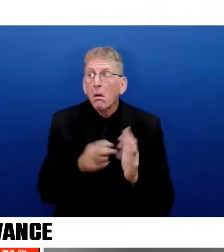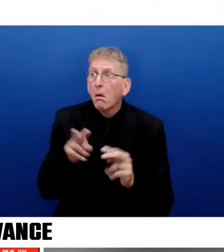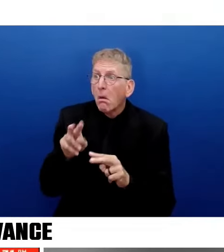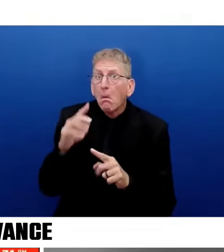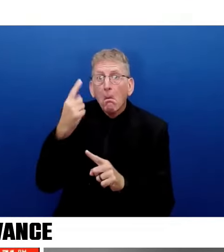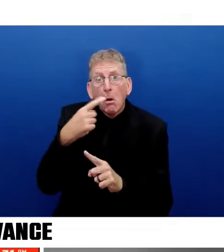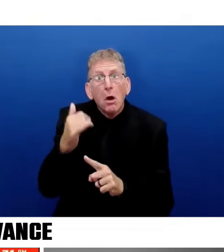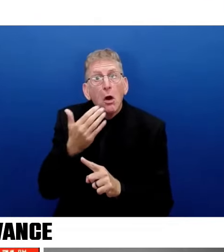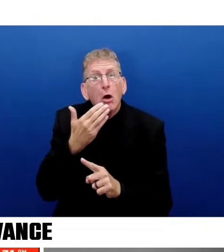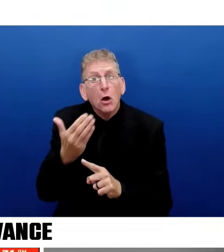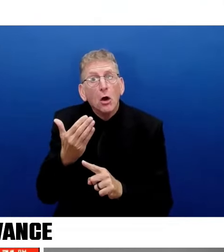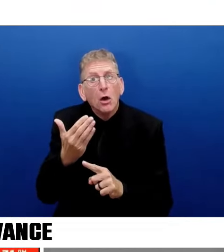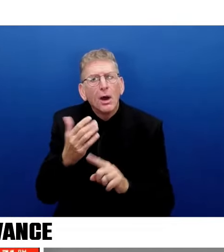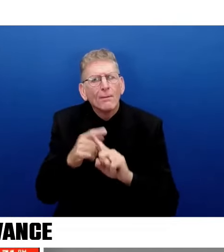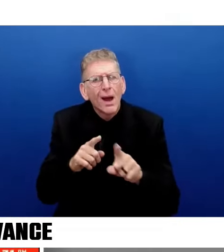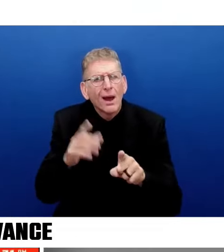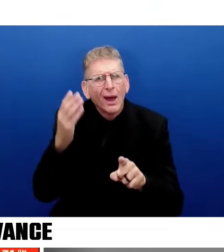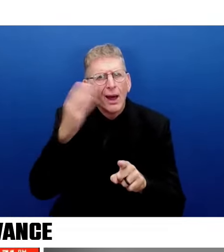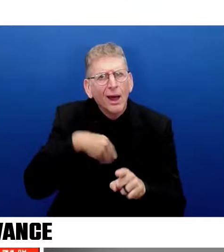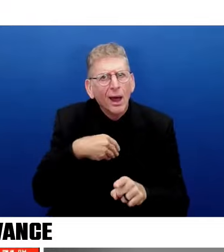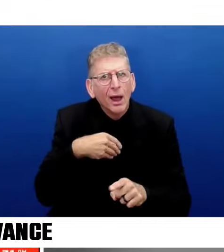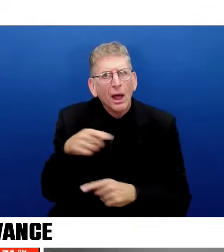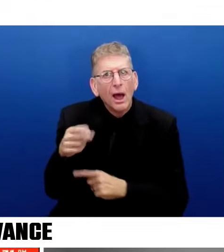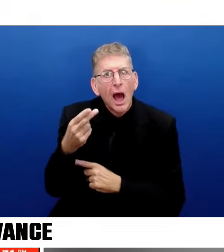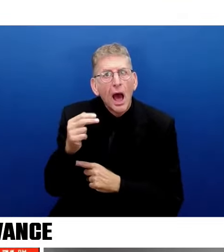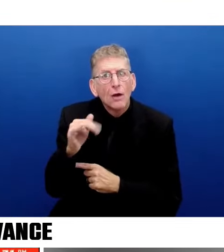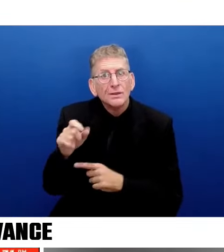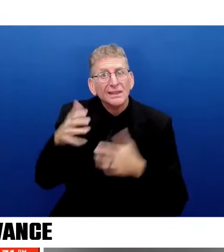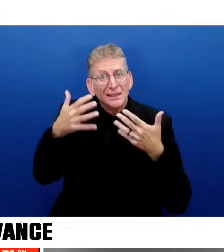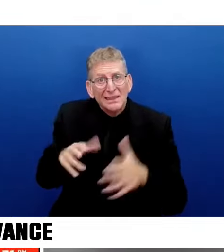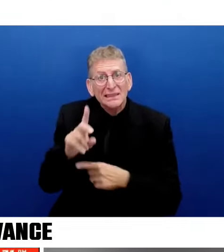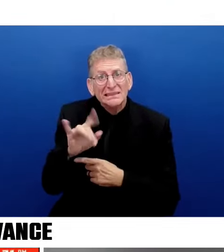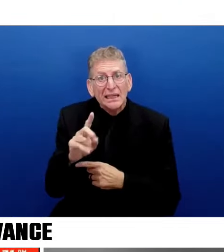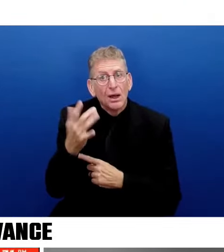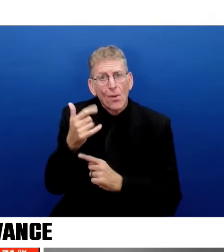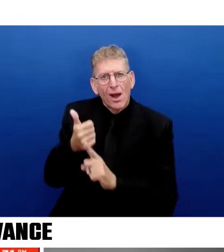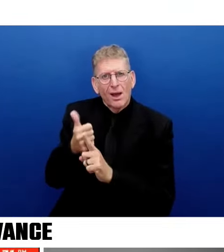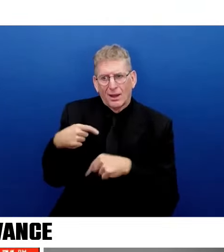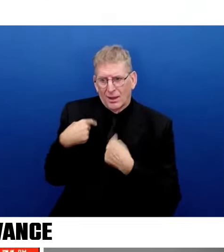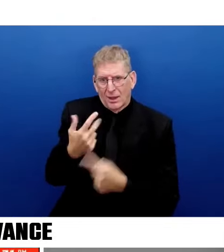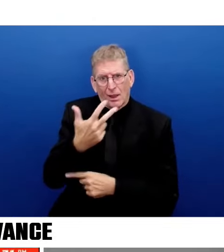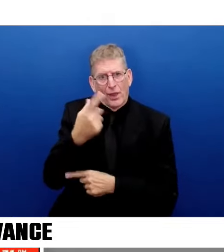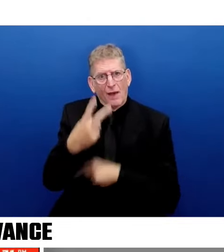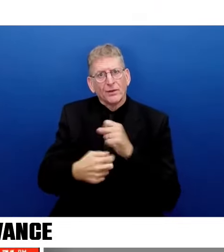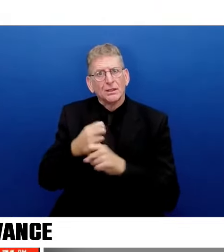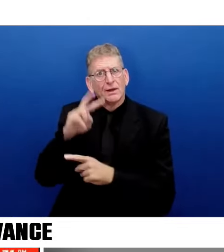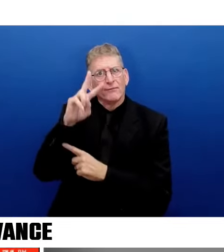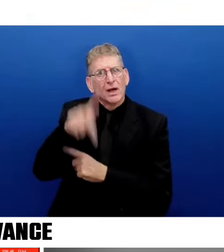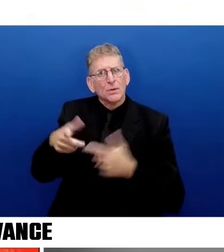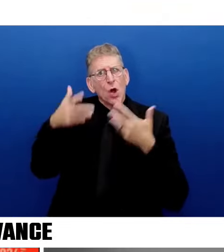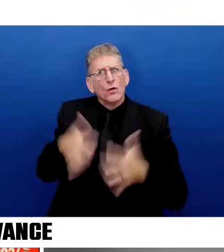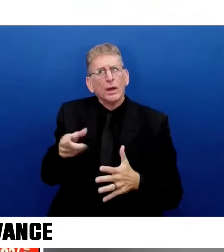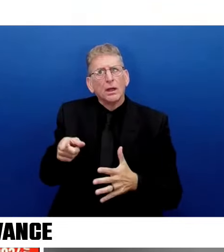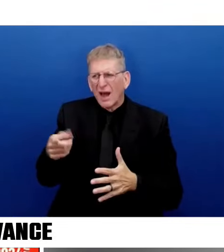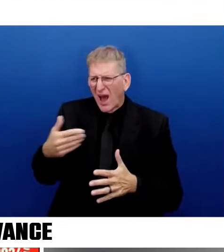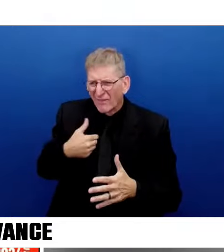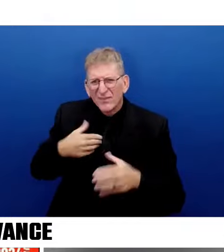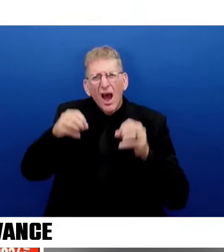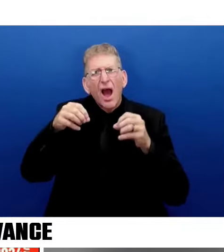because she's been the vice president for 3.5 years. She had the opportunity to enact all of these great policies, and what she's actually